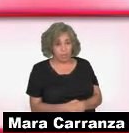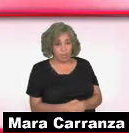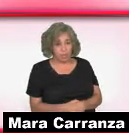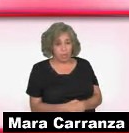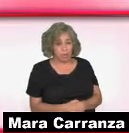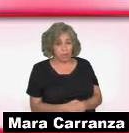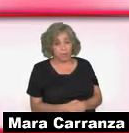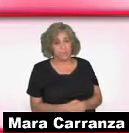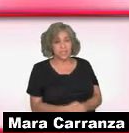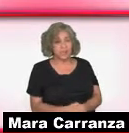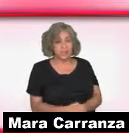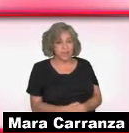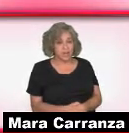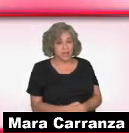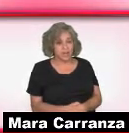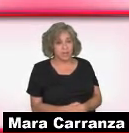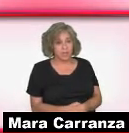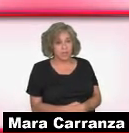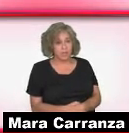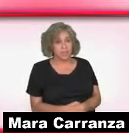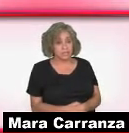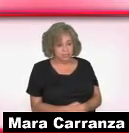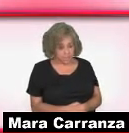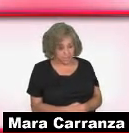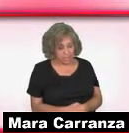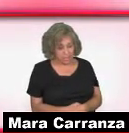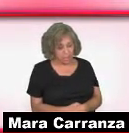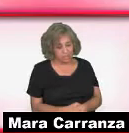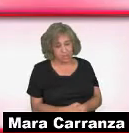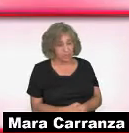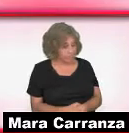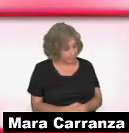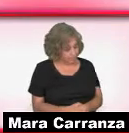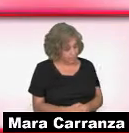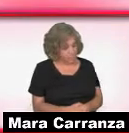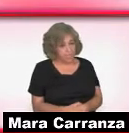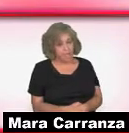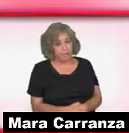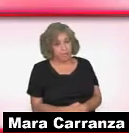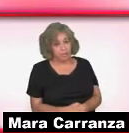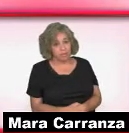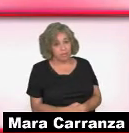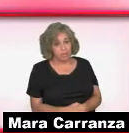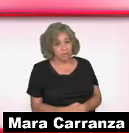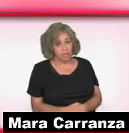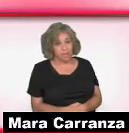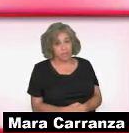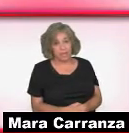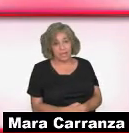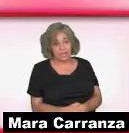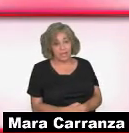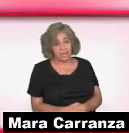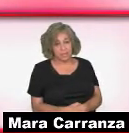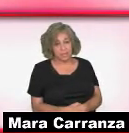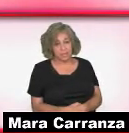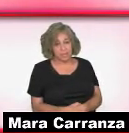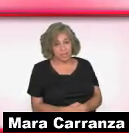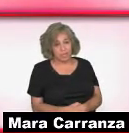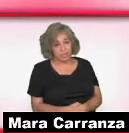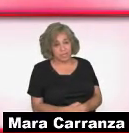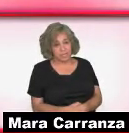I would like to ask them questions. Se the ones that are not in agreement, what is the reason? Talk platiquen to us. Con nosotros. Yo voy a intentar, vamos, I would like to talk